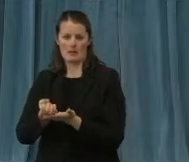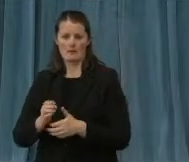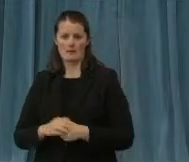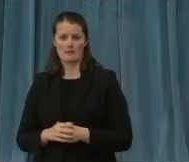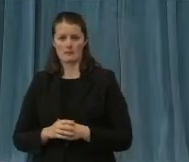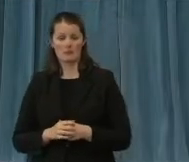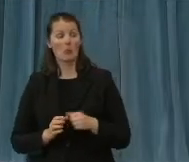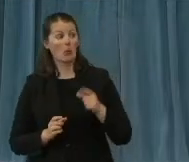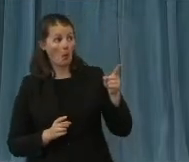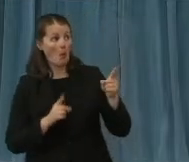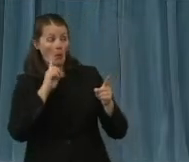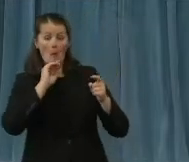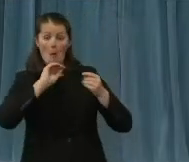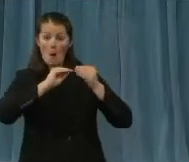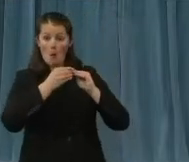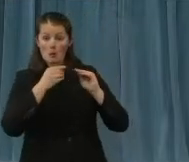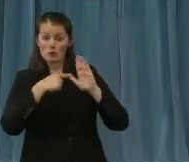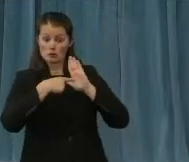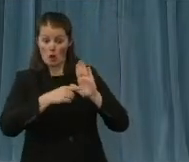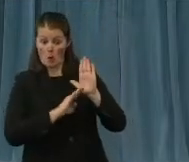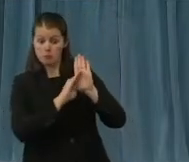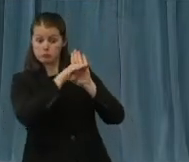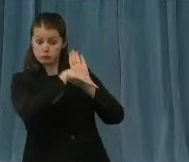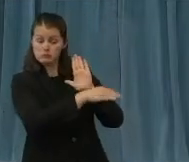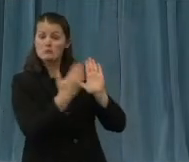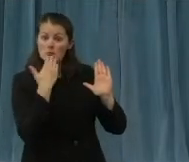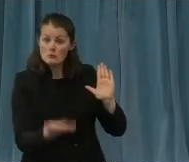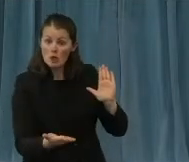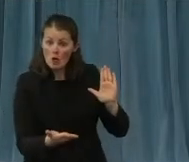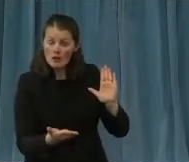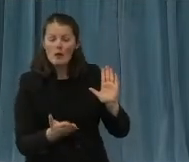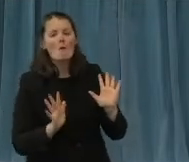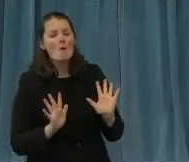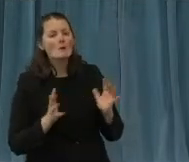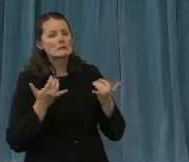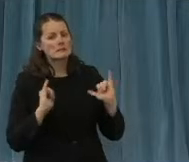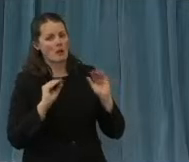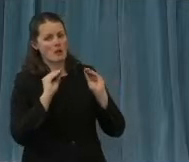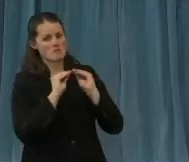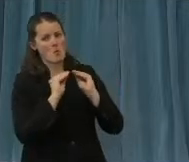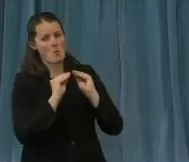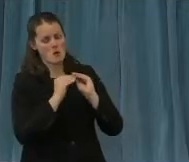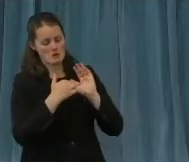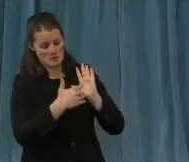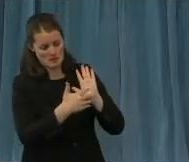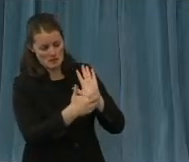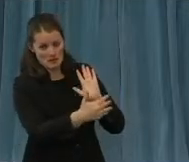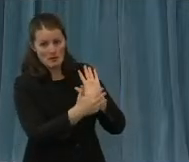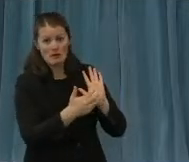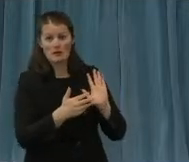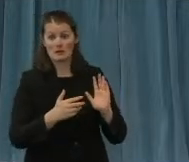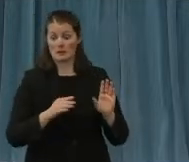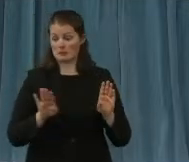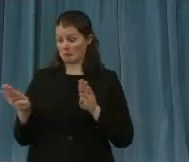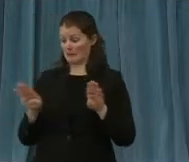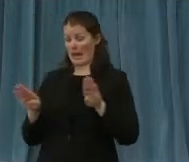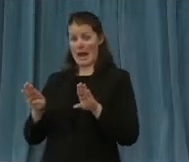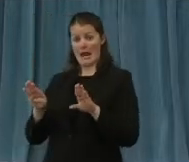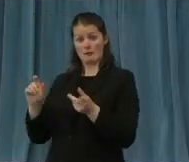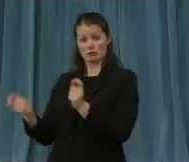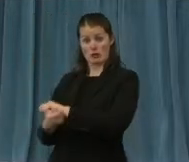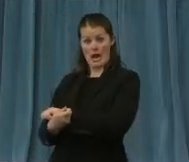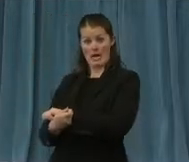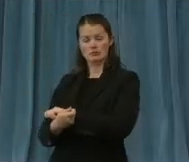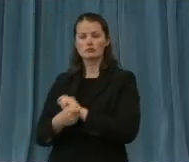look good for Nevada right now, we are not out of the woods yet. The models change based on our behavior, based on your